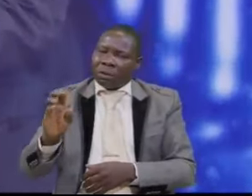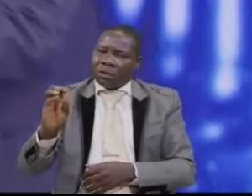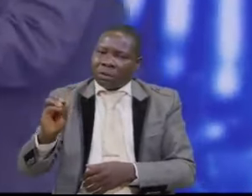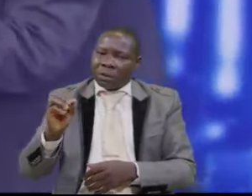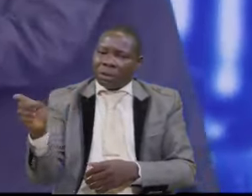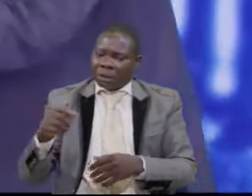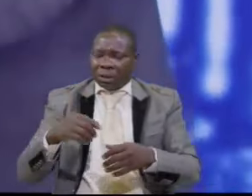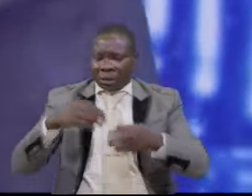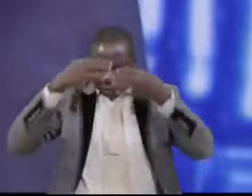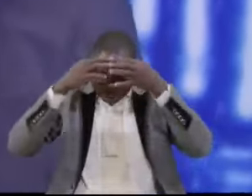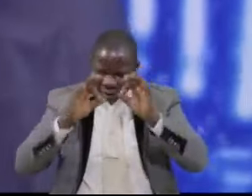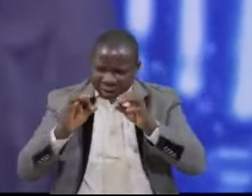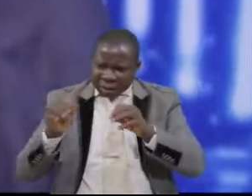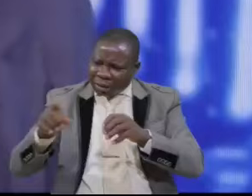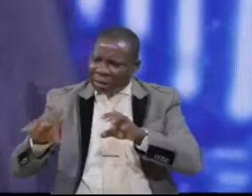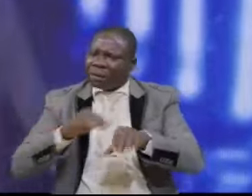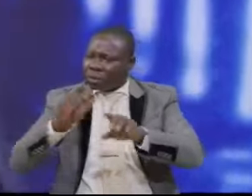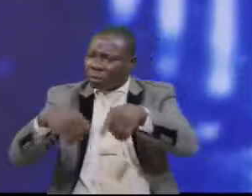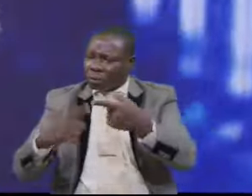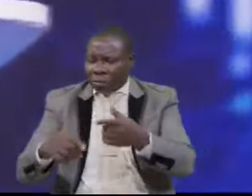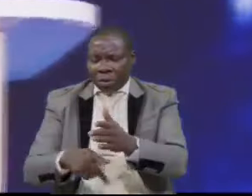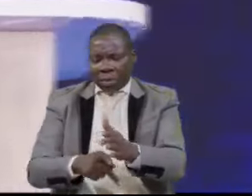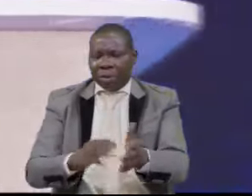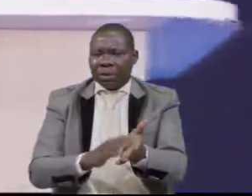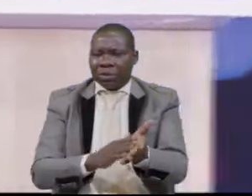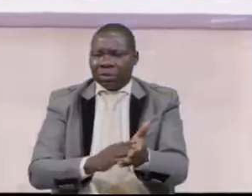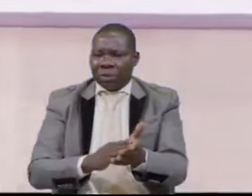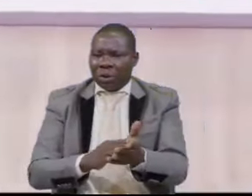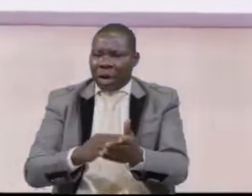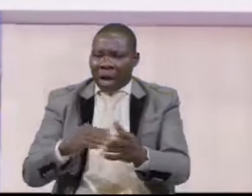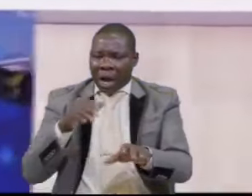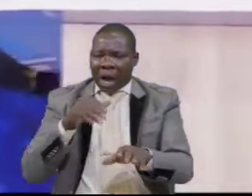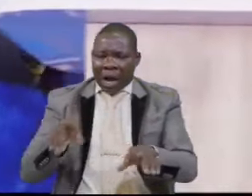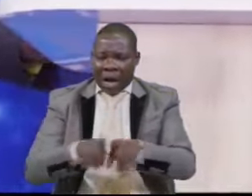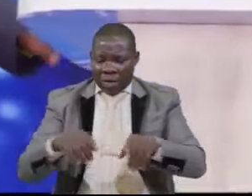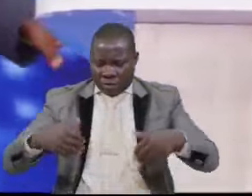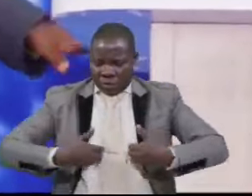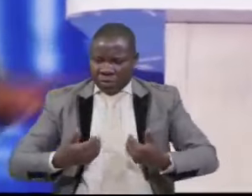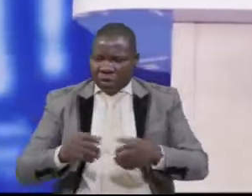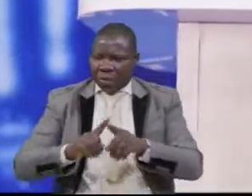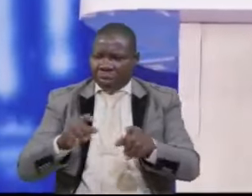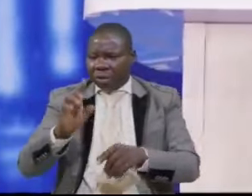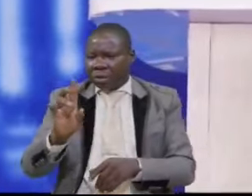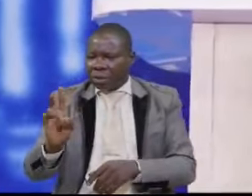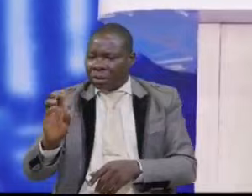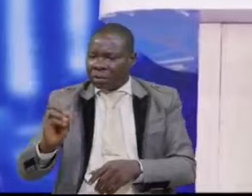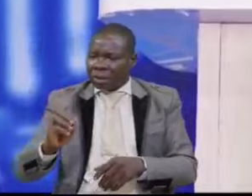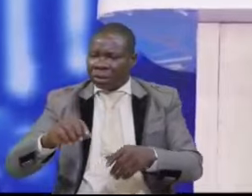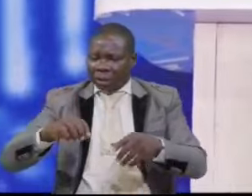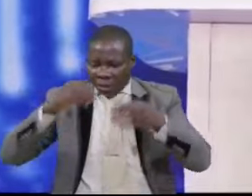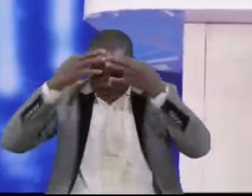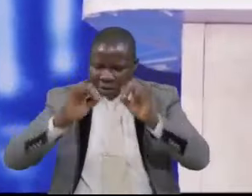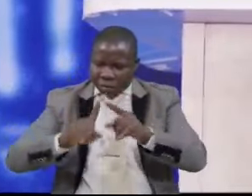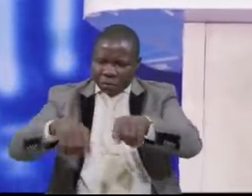school when she was young, and then at the age of 70 she decided she was going to go to a primary school and